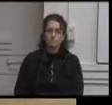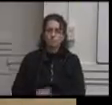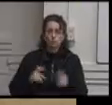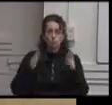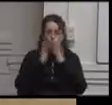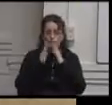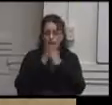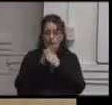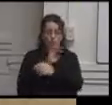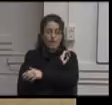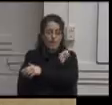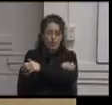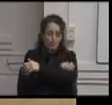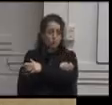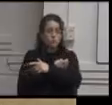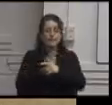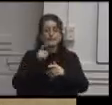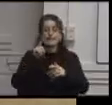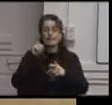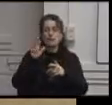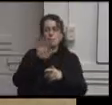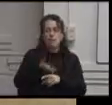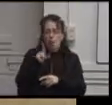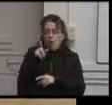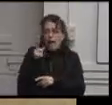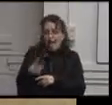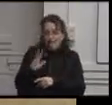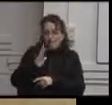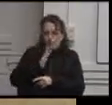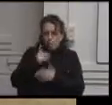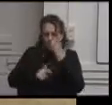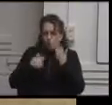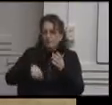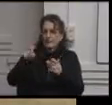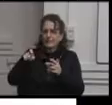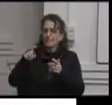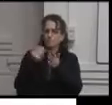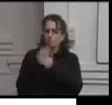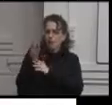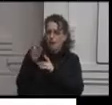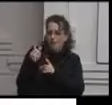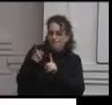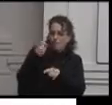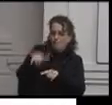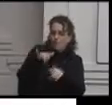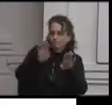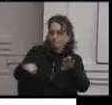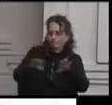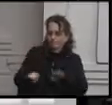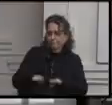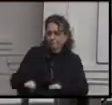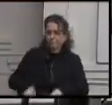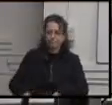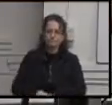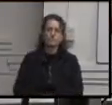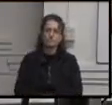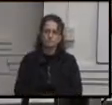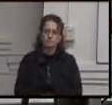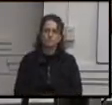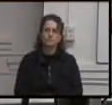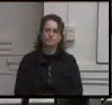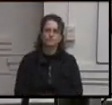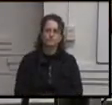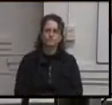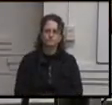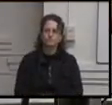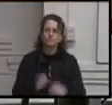power consumption through this farm starting then. The next project is that we were able